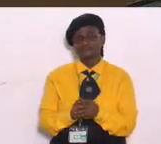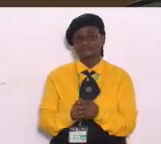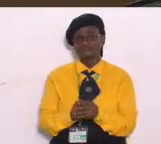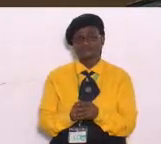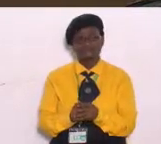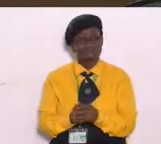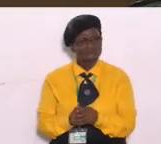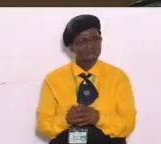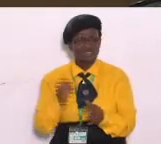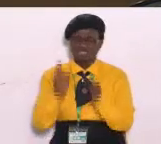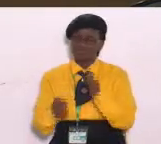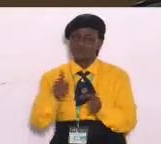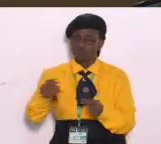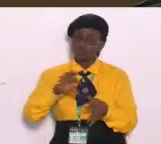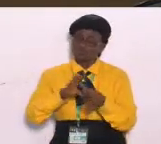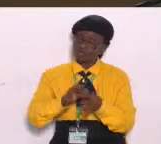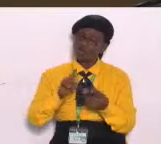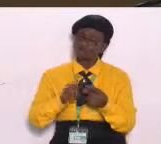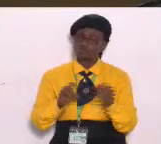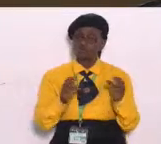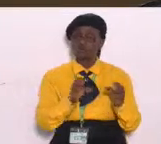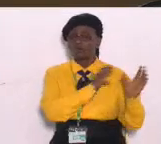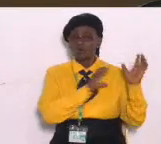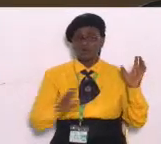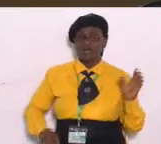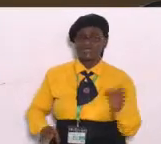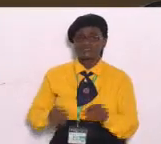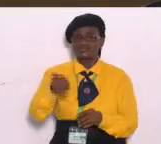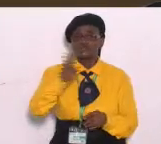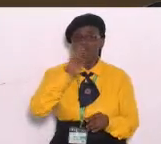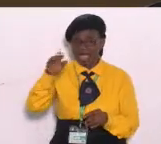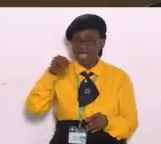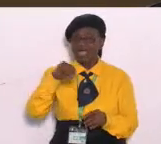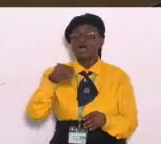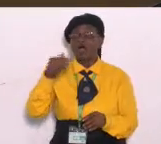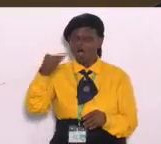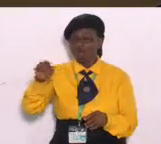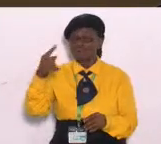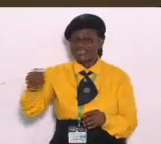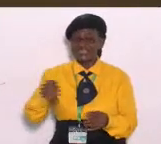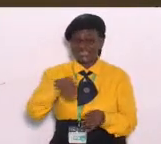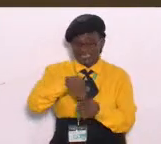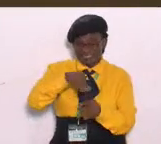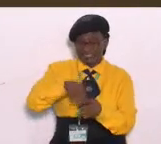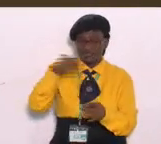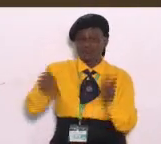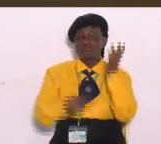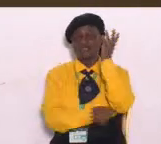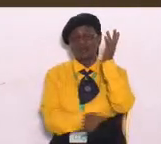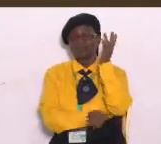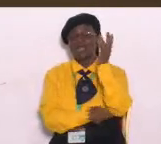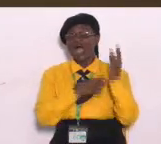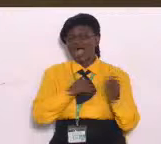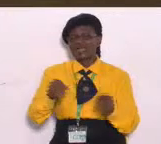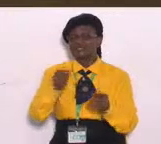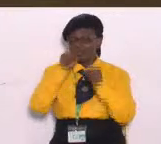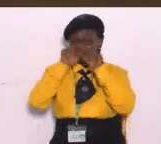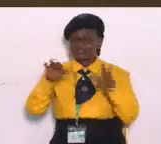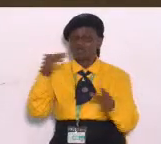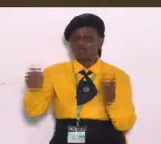if you belong to Christ, you are of the seed of Abraham. And the blessings of Abraham